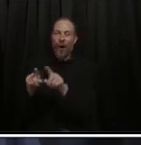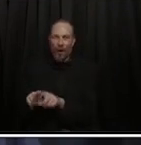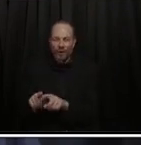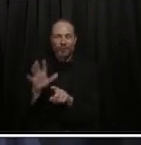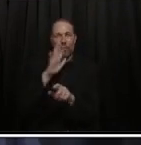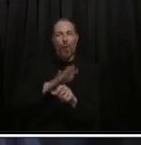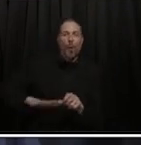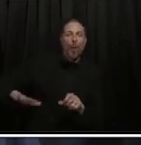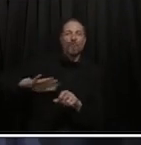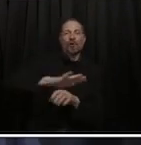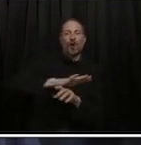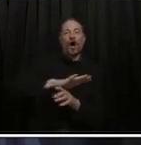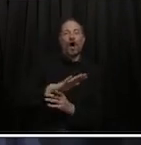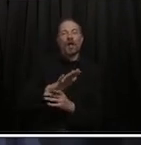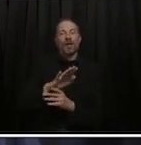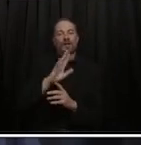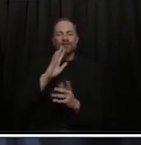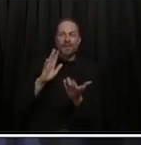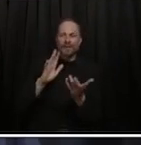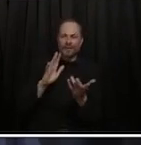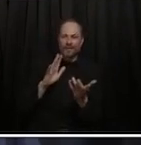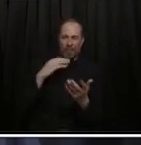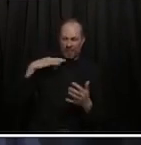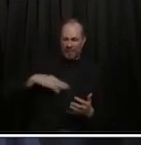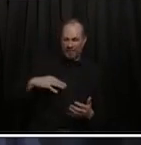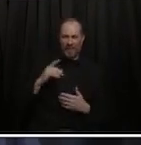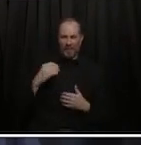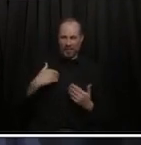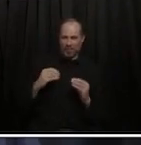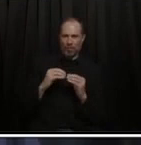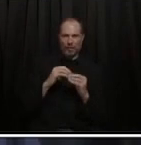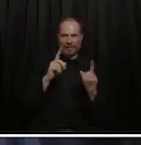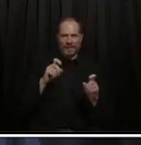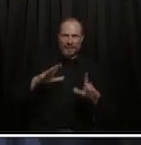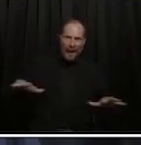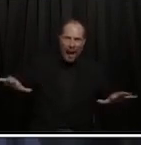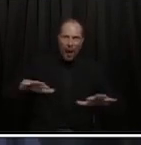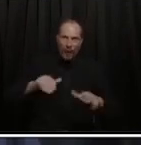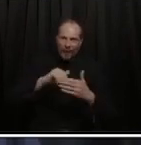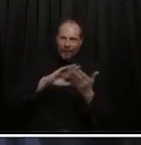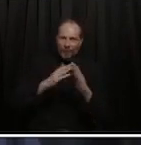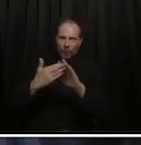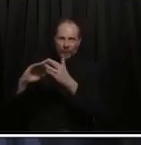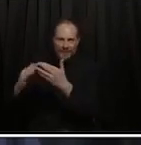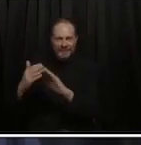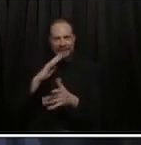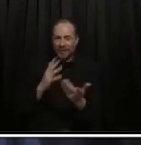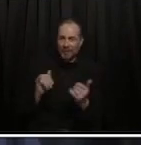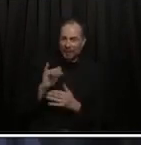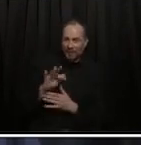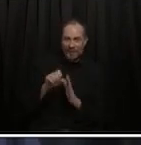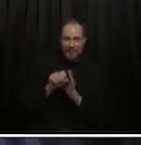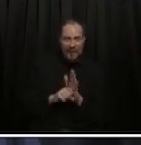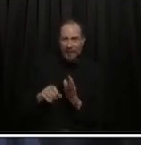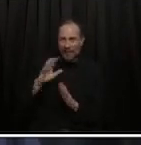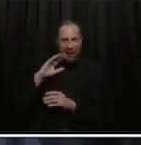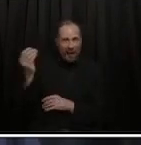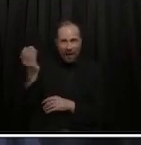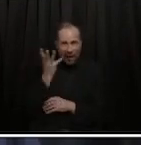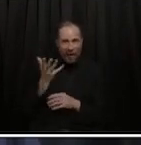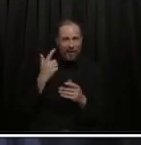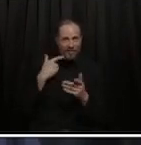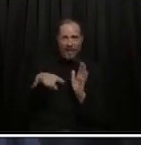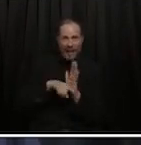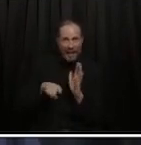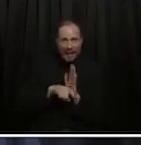overall epidemiological benefit of simply having more testing out there. Even when the state is not notified of the negative testing results,